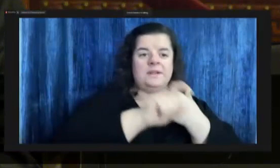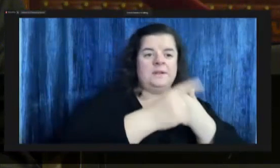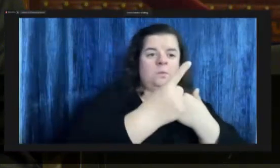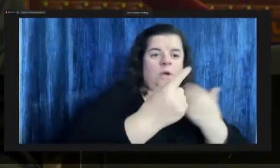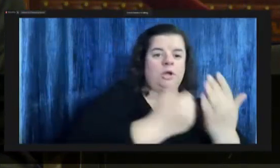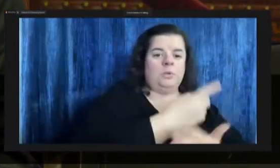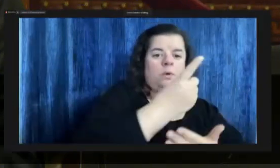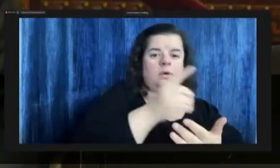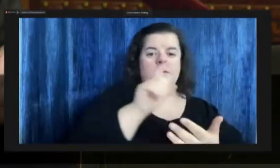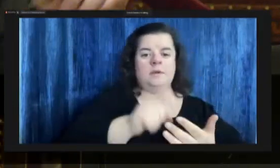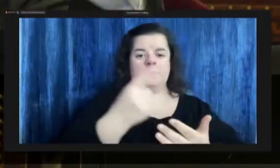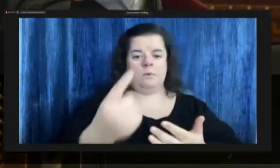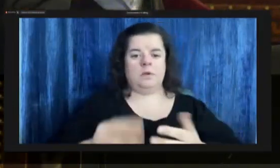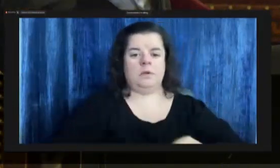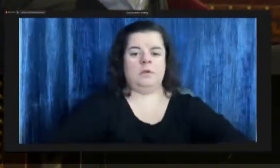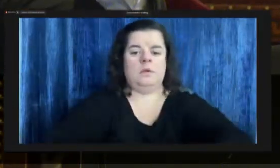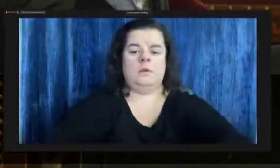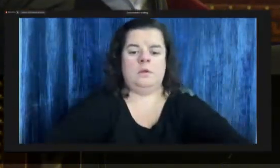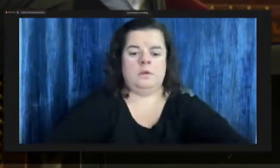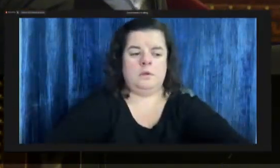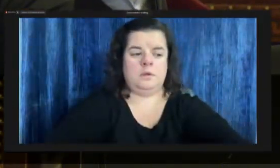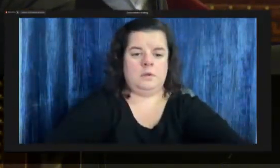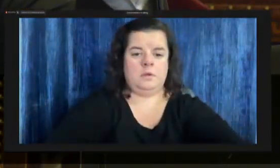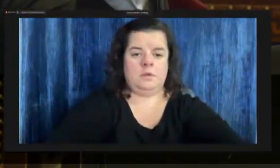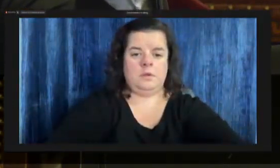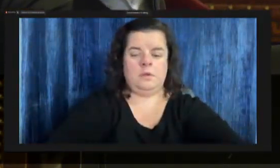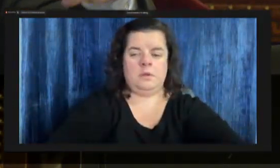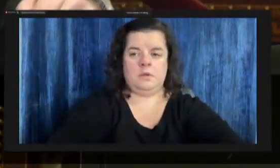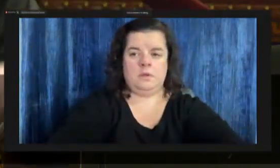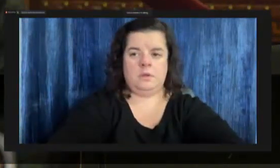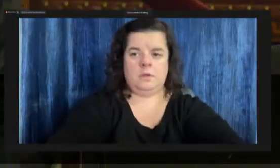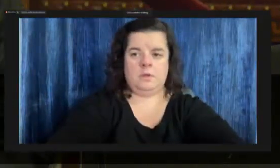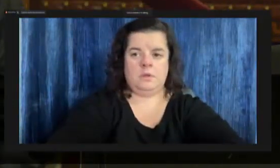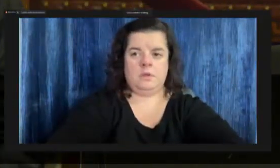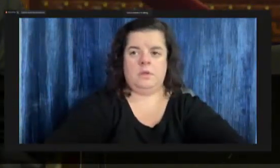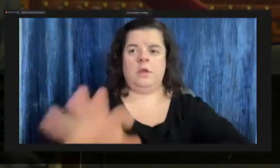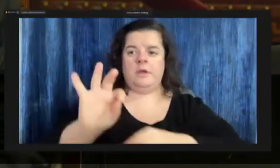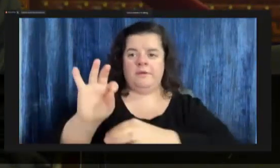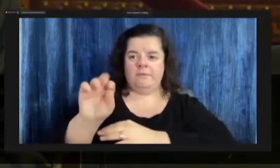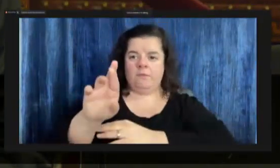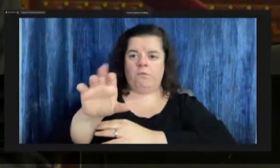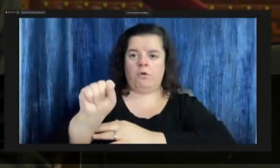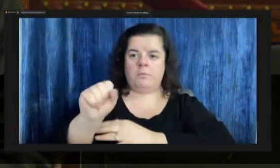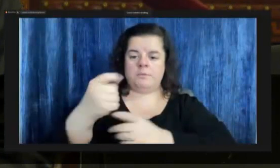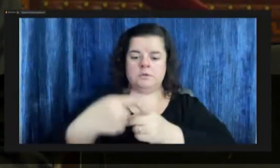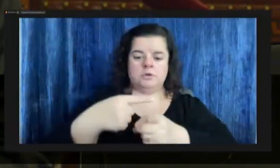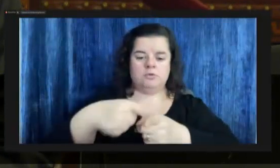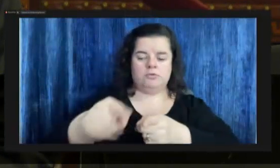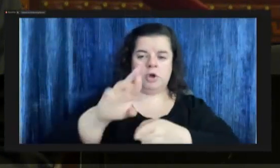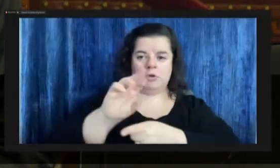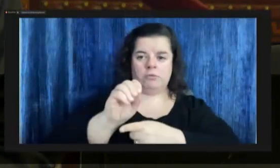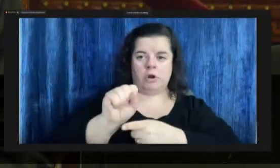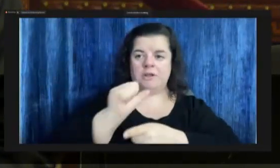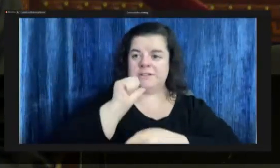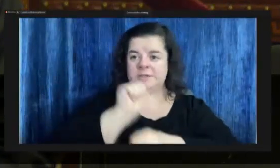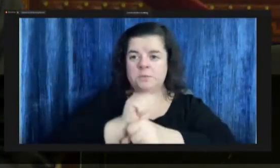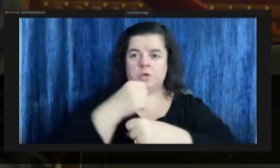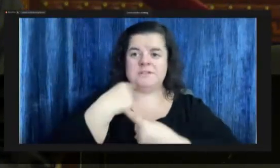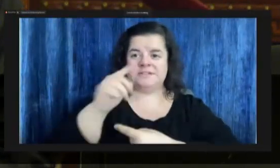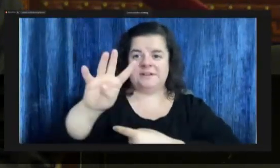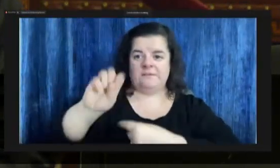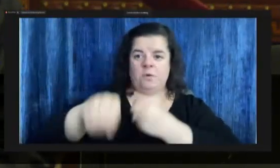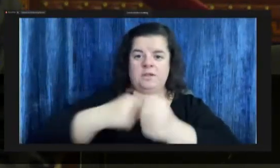I mean, the elevator bank in the corner of Forbes and Ross has not worked in the past 40 years at